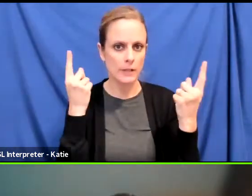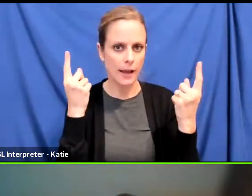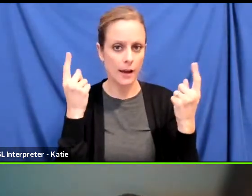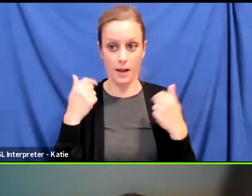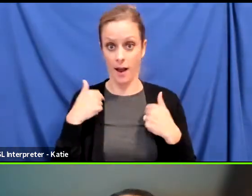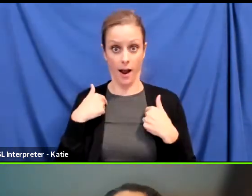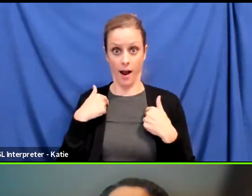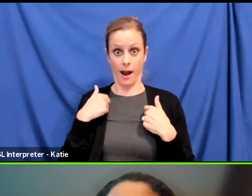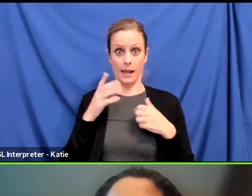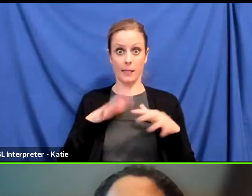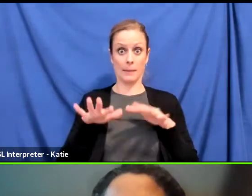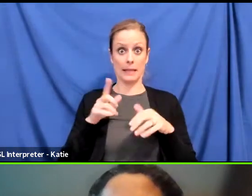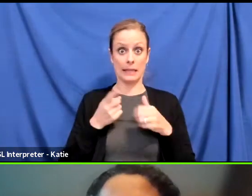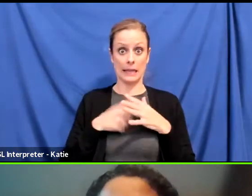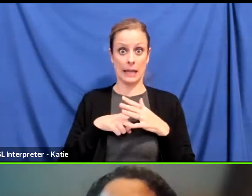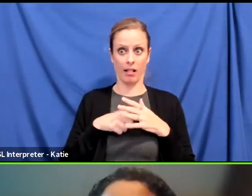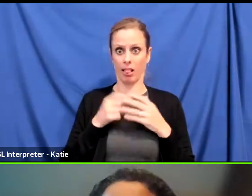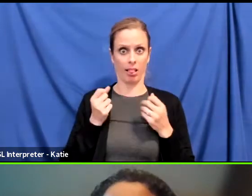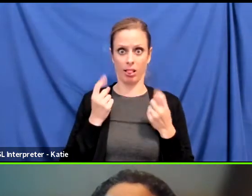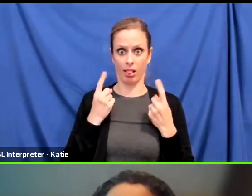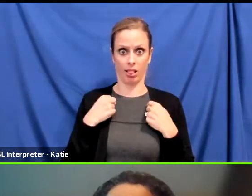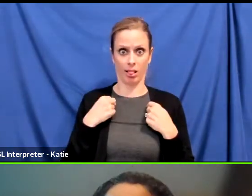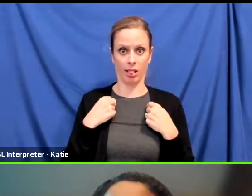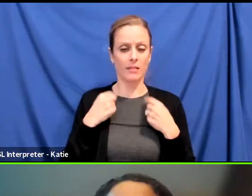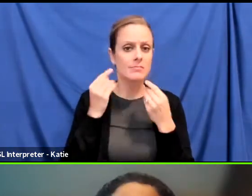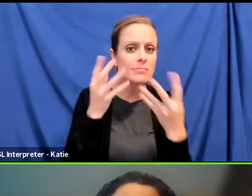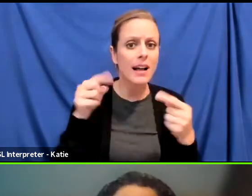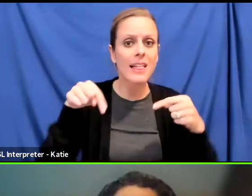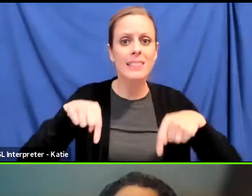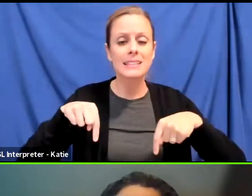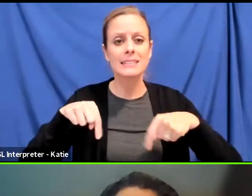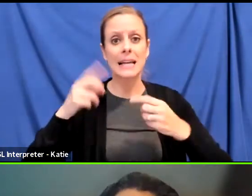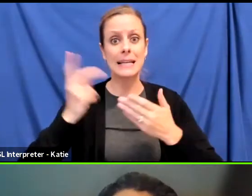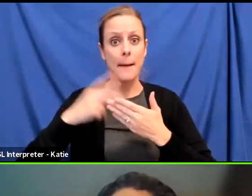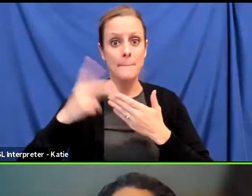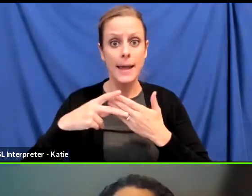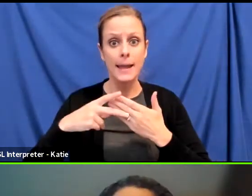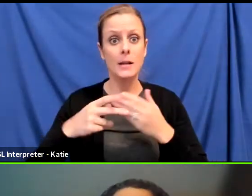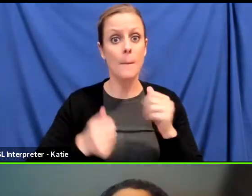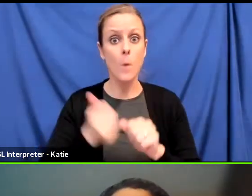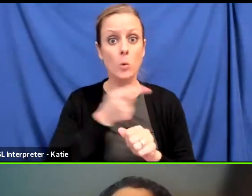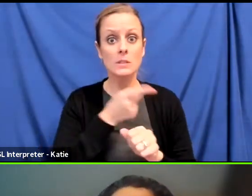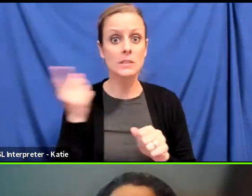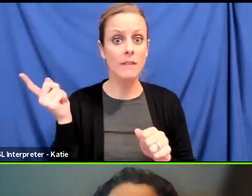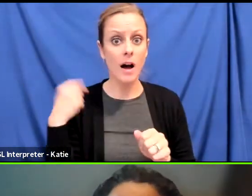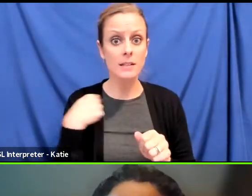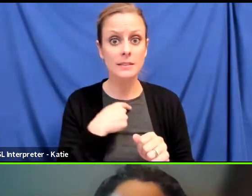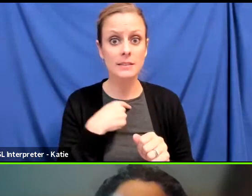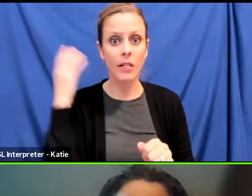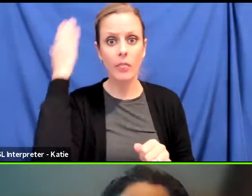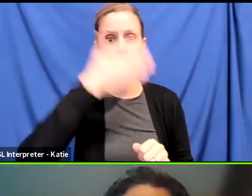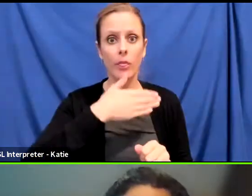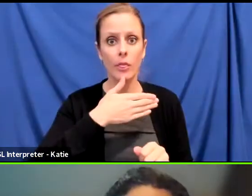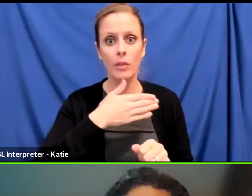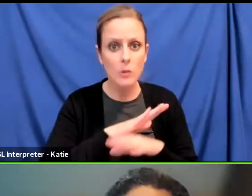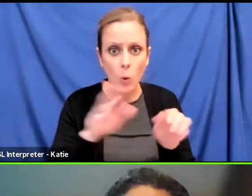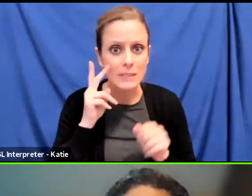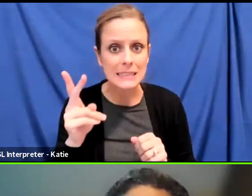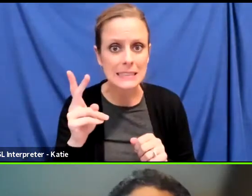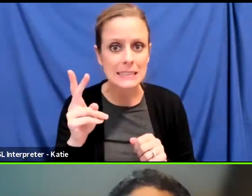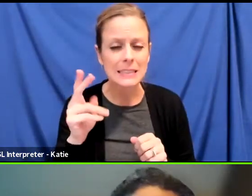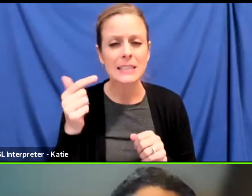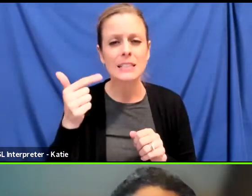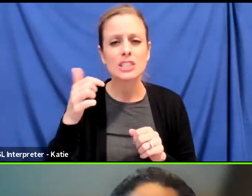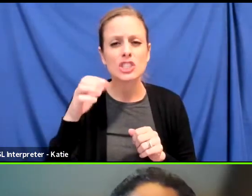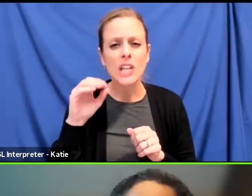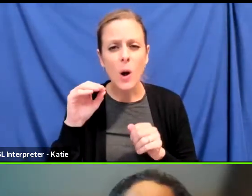get at first, but this is largely going to be a campaign that most of us won't see. Because it's so geo-targeted